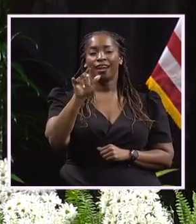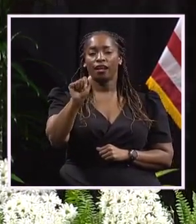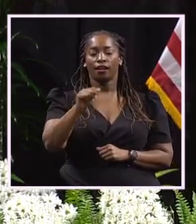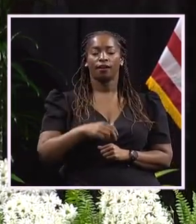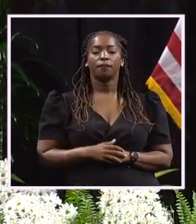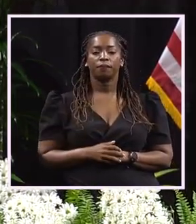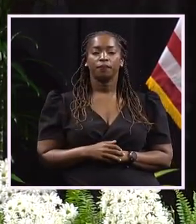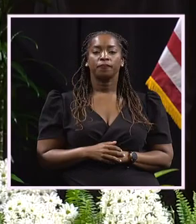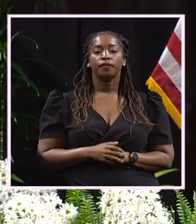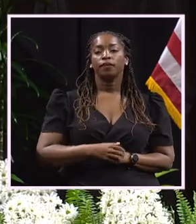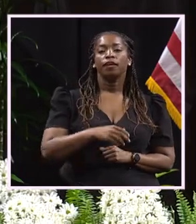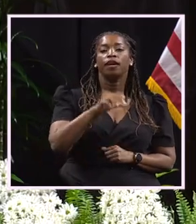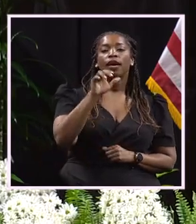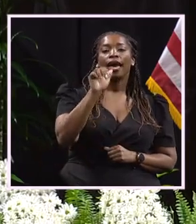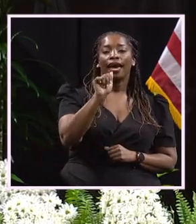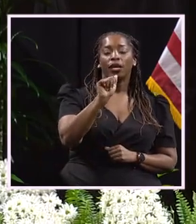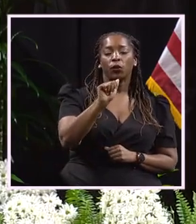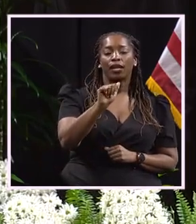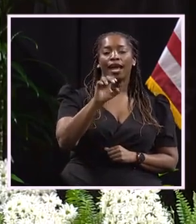Adrian Espinosa,